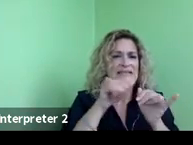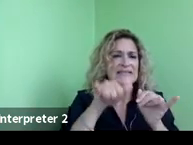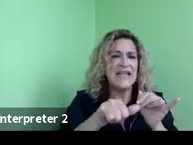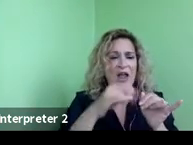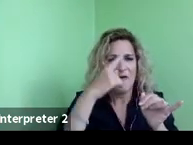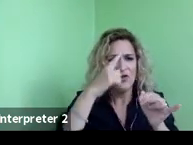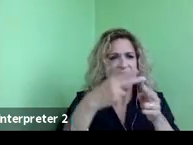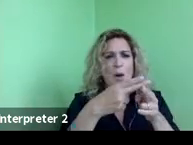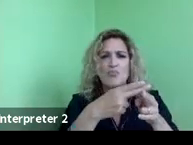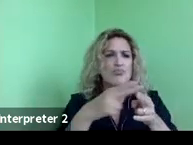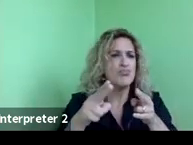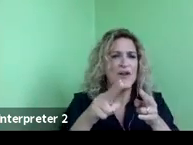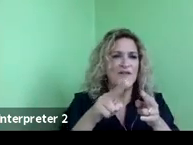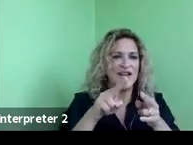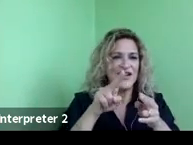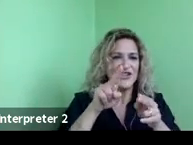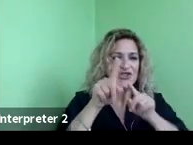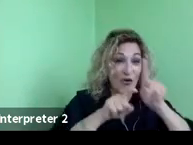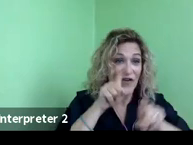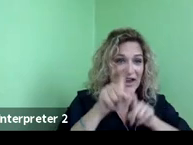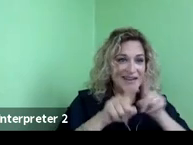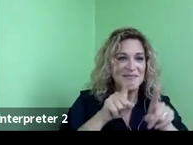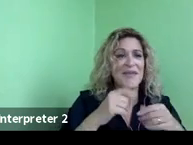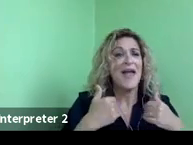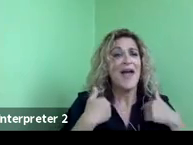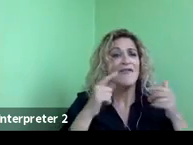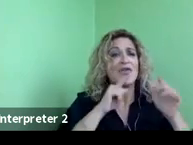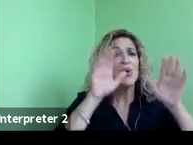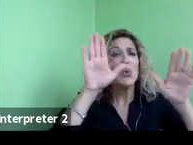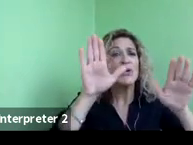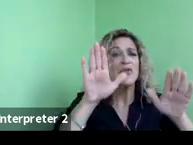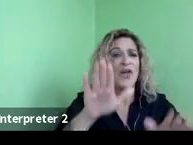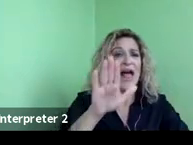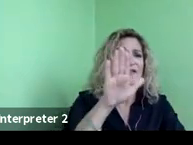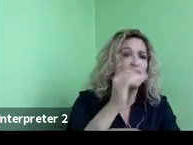And have a wonderful afternoon, everyone. Yes, thanks everybody.